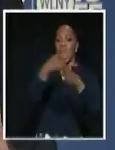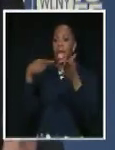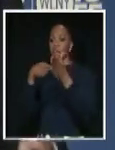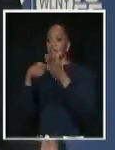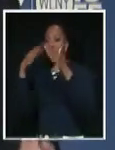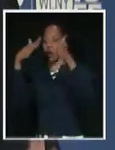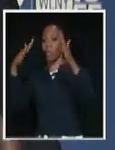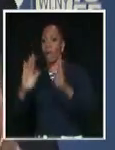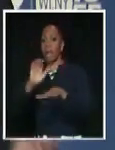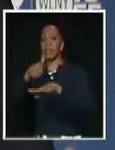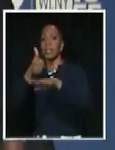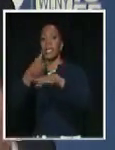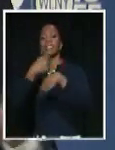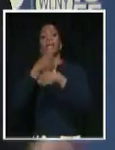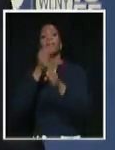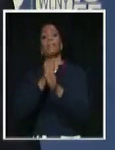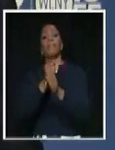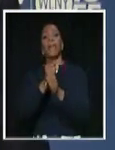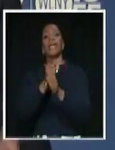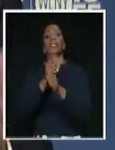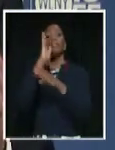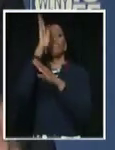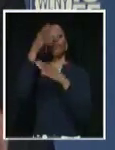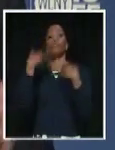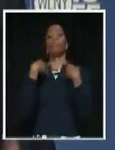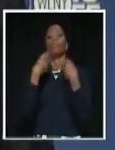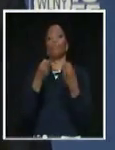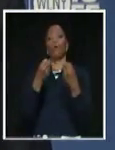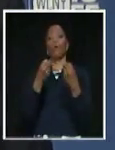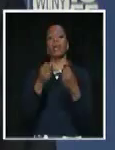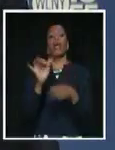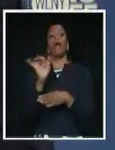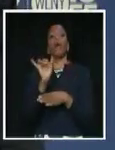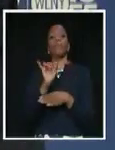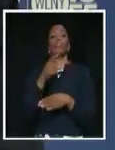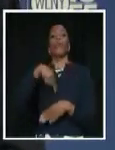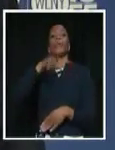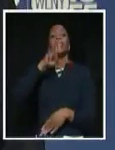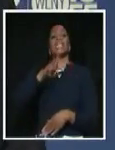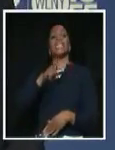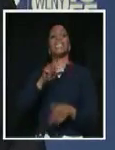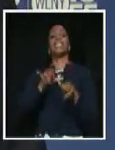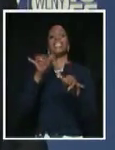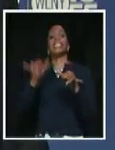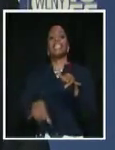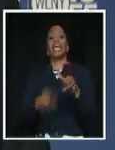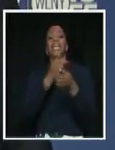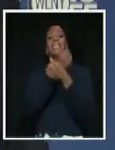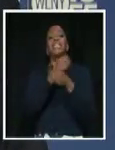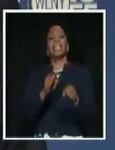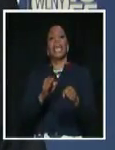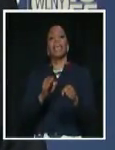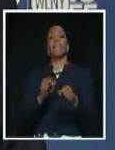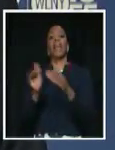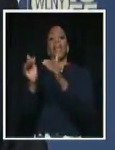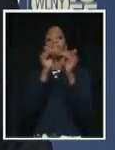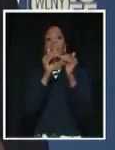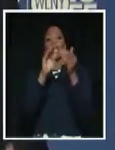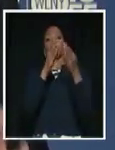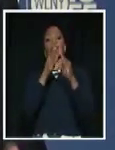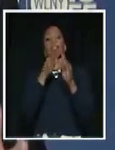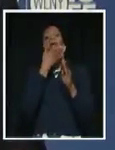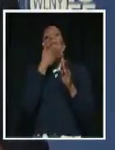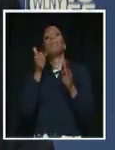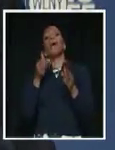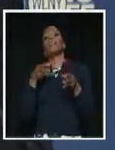for the future. That makes New York City a place for everyone. Finally, we need to stay safe. We need a safe city and a fair city. The best way to create